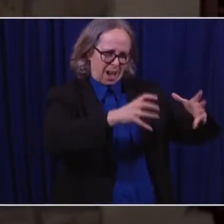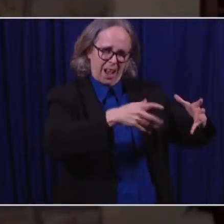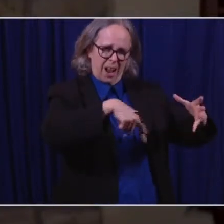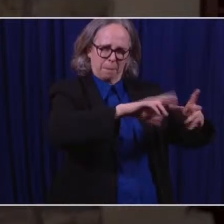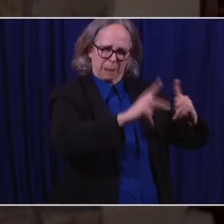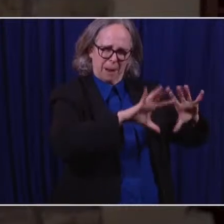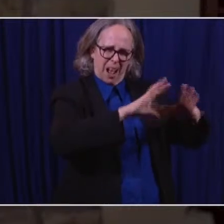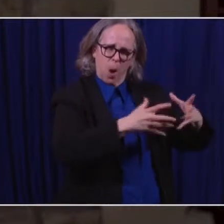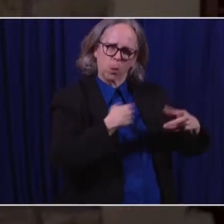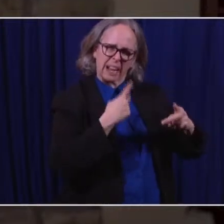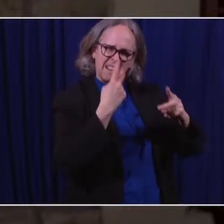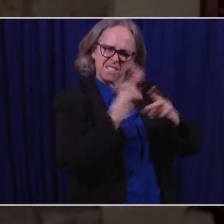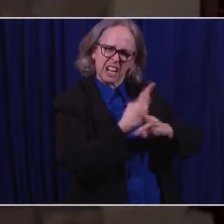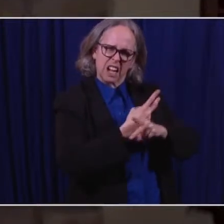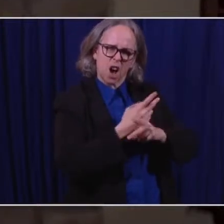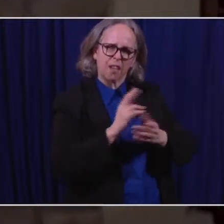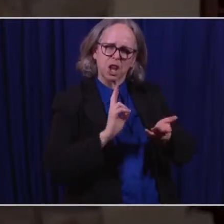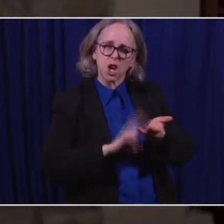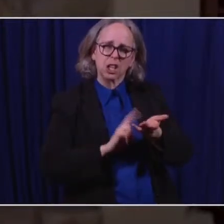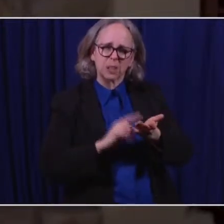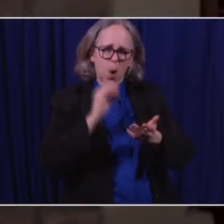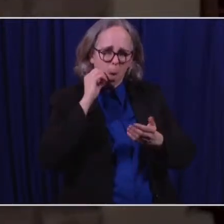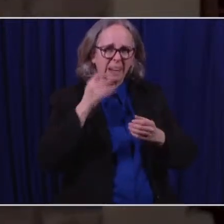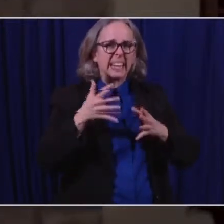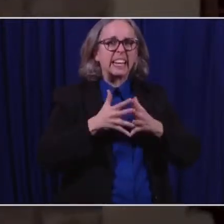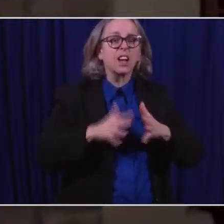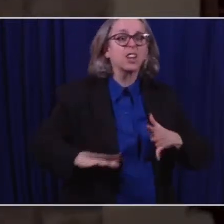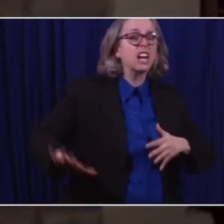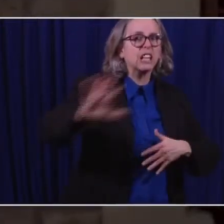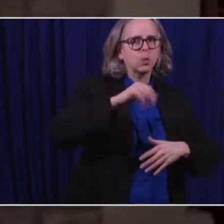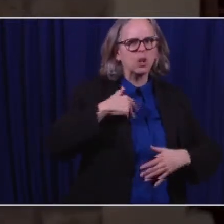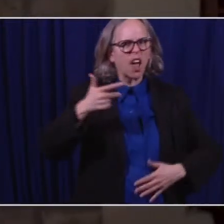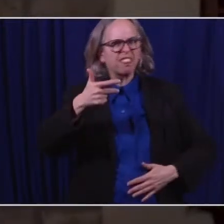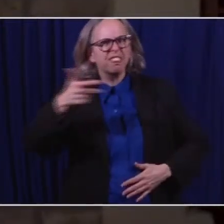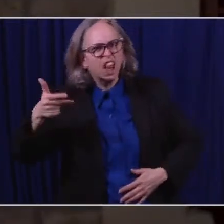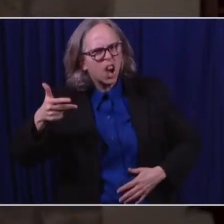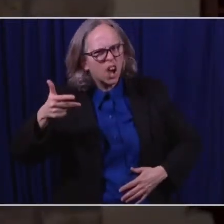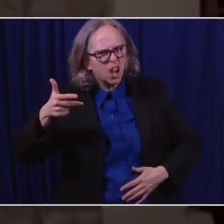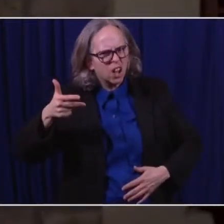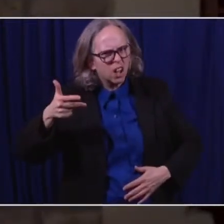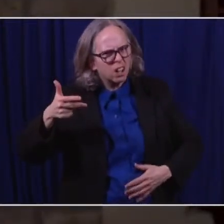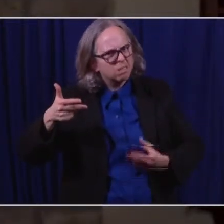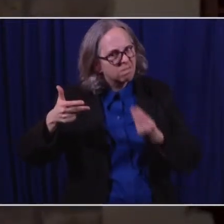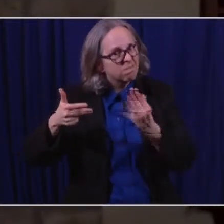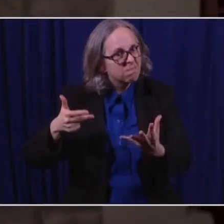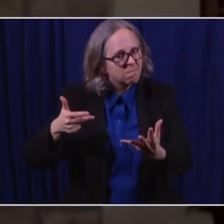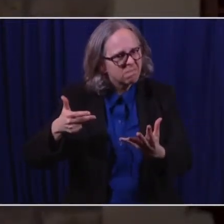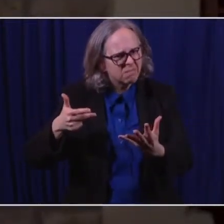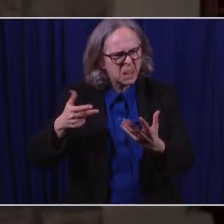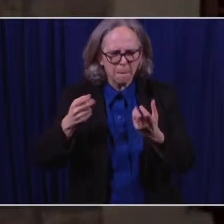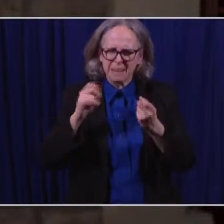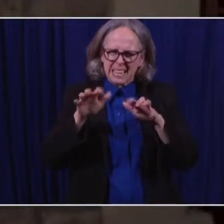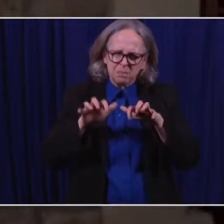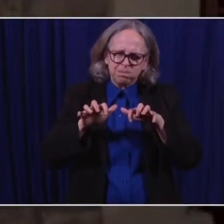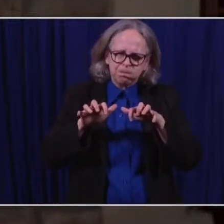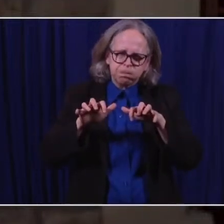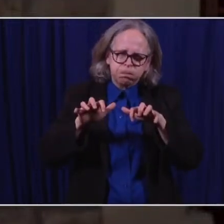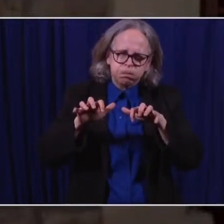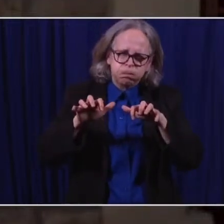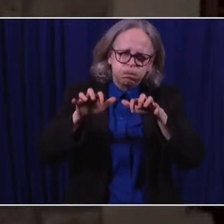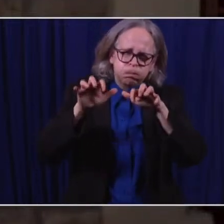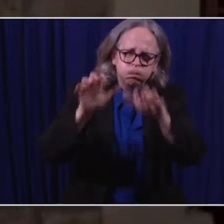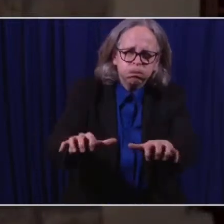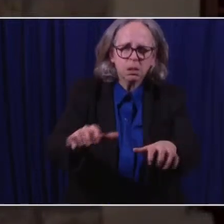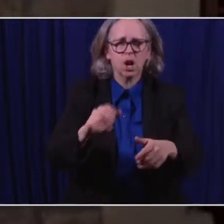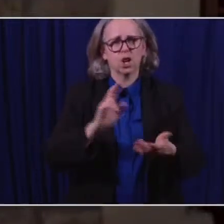in the nation. So we're having an abundance of nursing homes and abundance of beds. So when I looked at this at